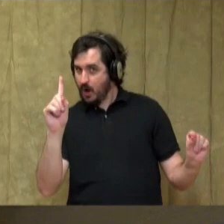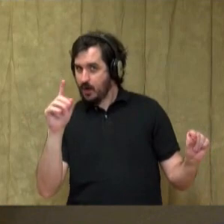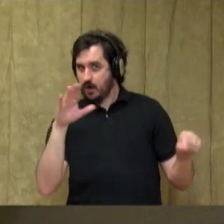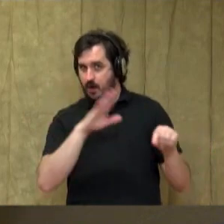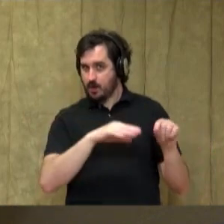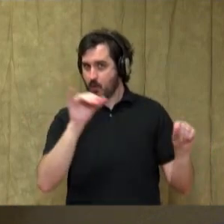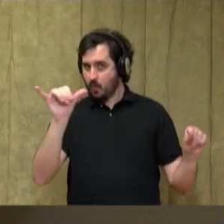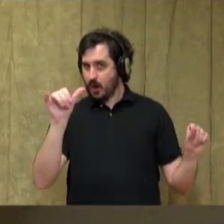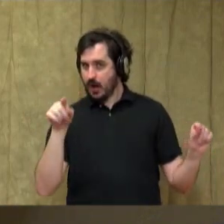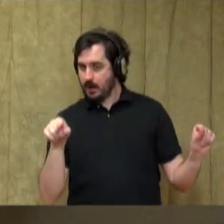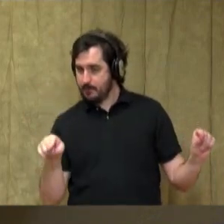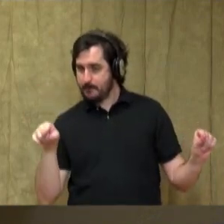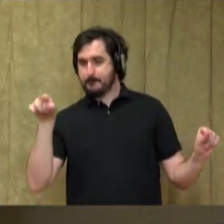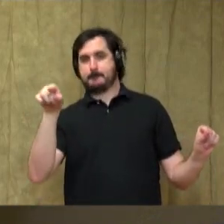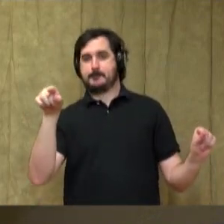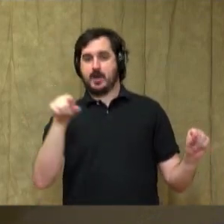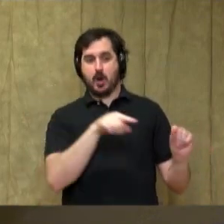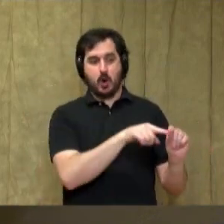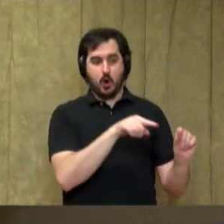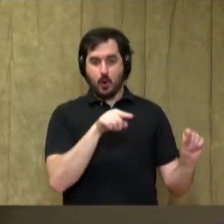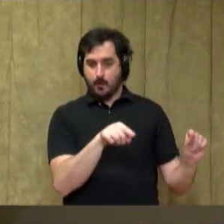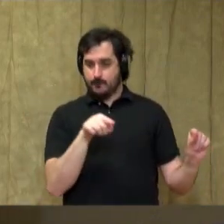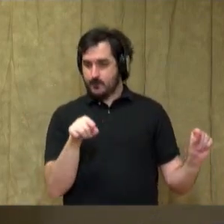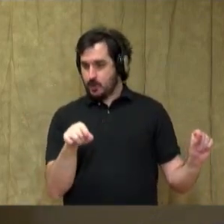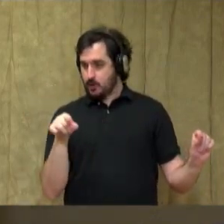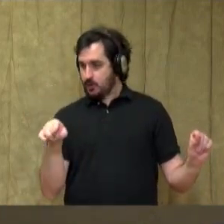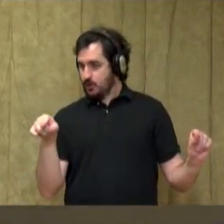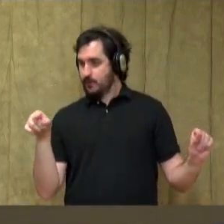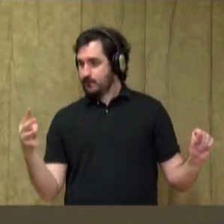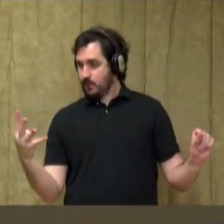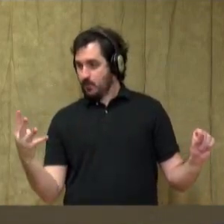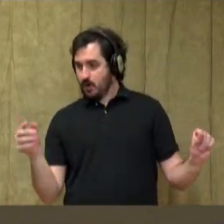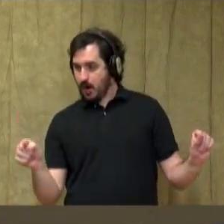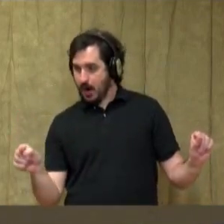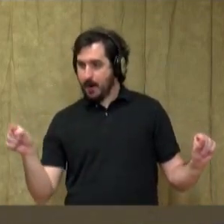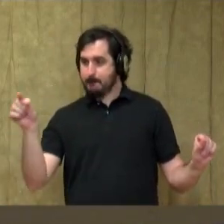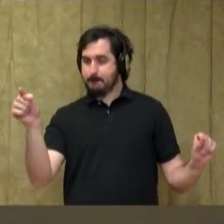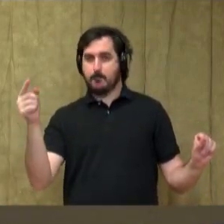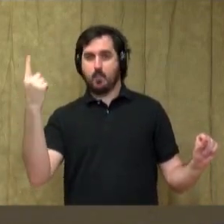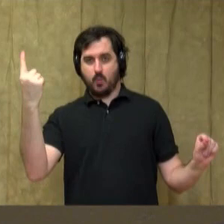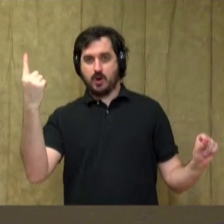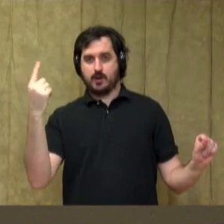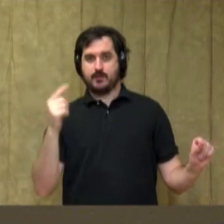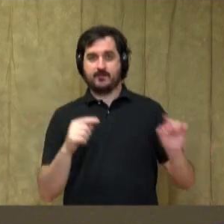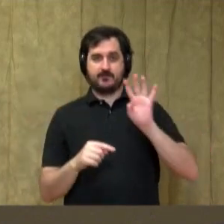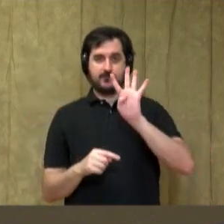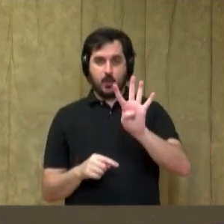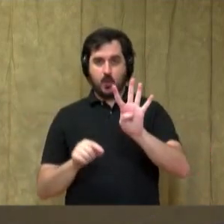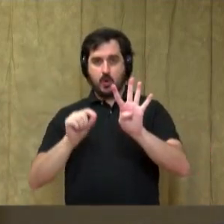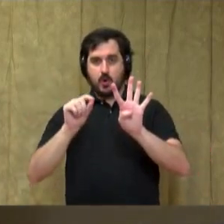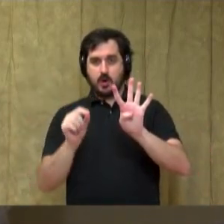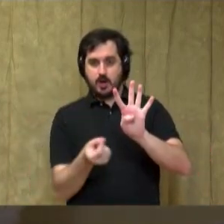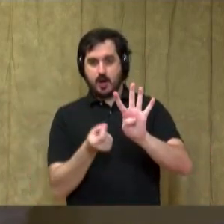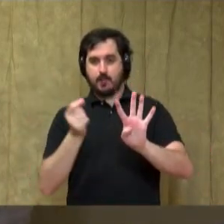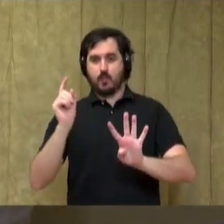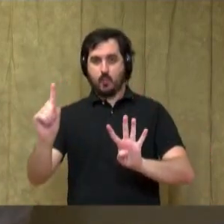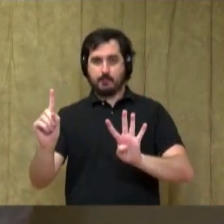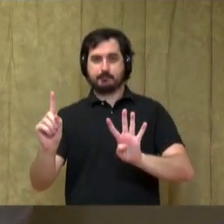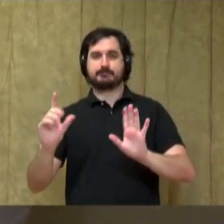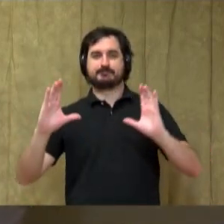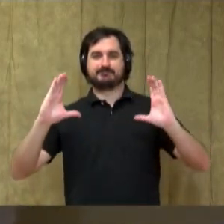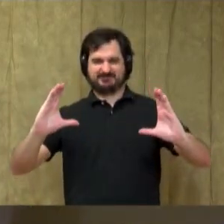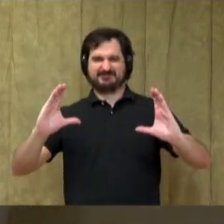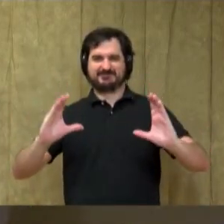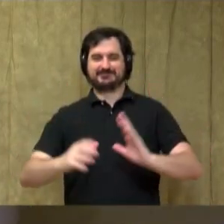Y. Over 4, up 1. There it is. So point C